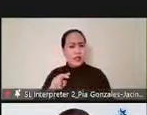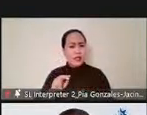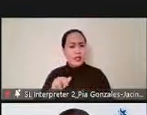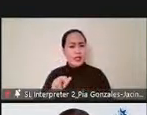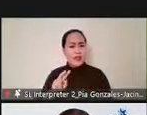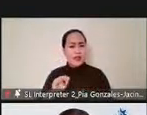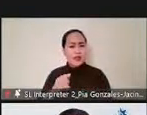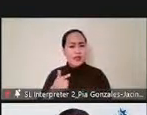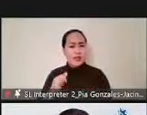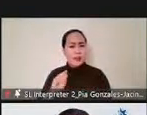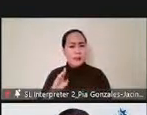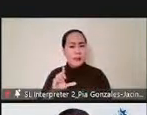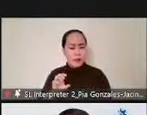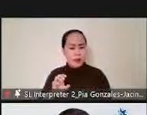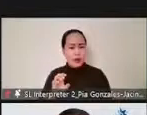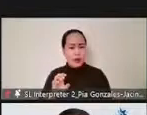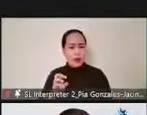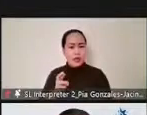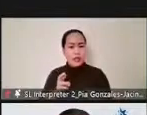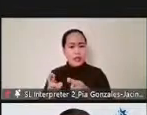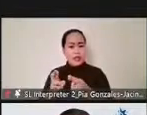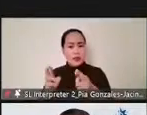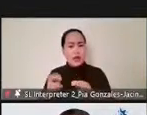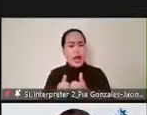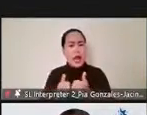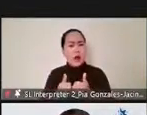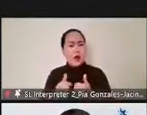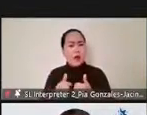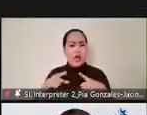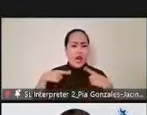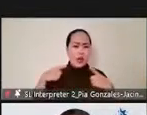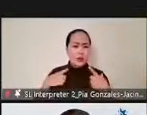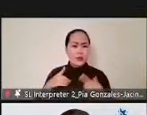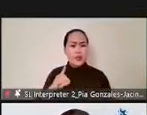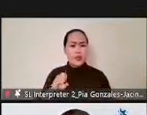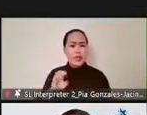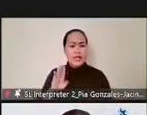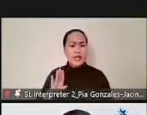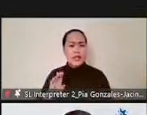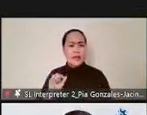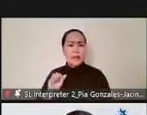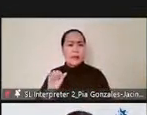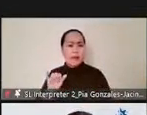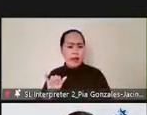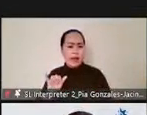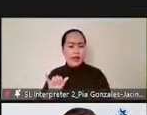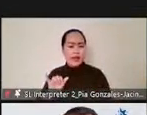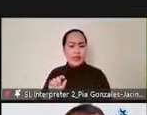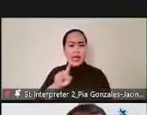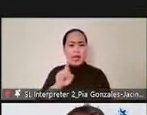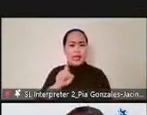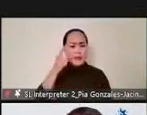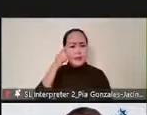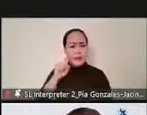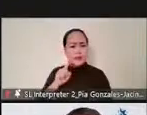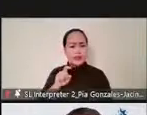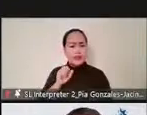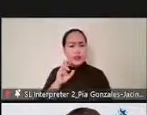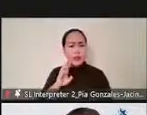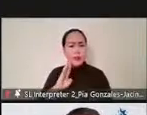about in the area of large lakes such as Laguna de Bay? So I think Sir Bobby and Sir John can answer this